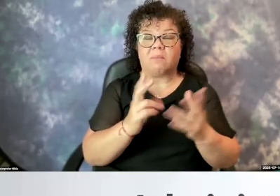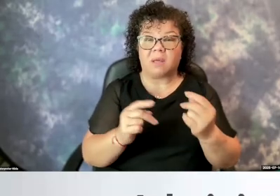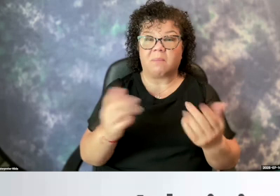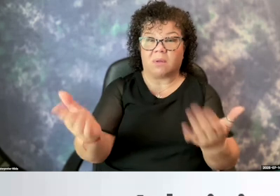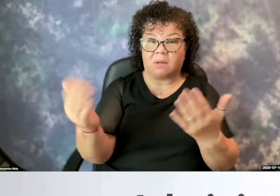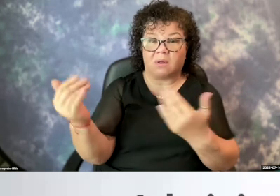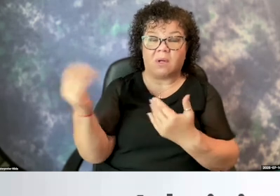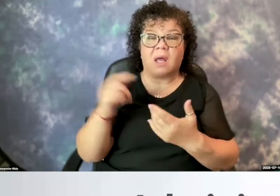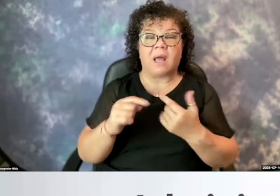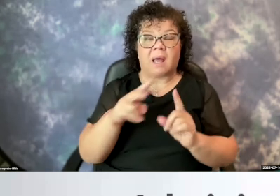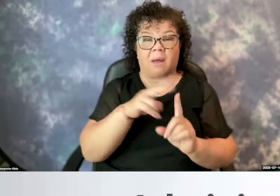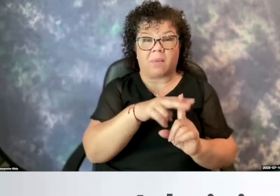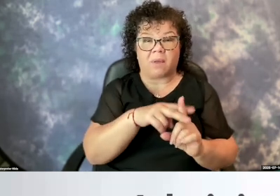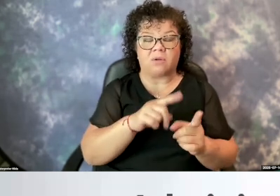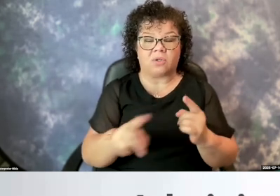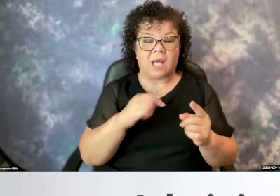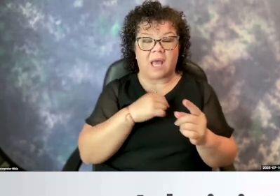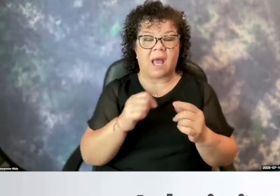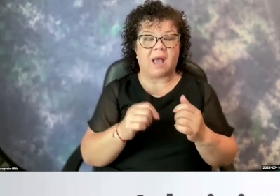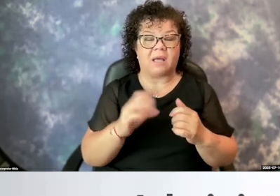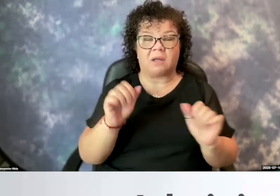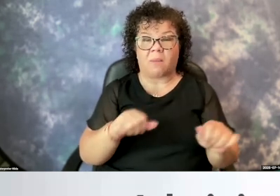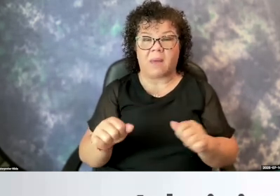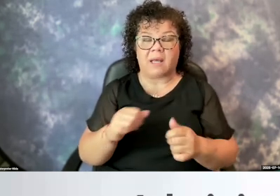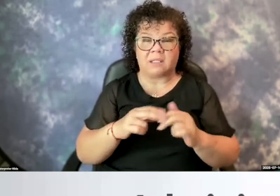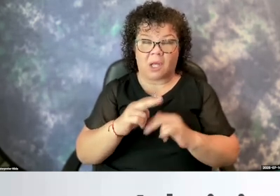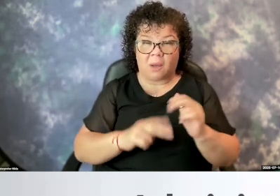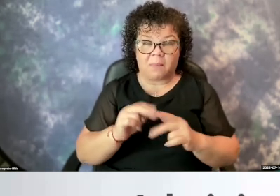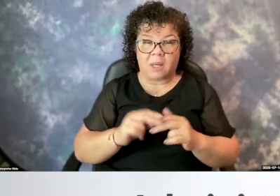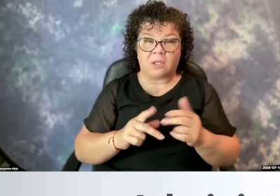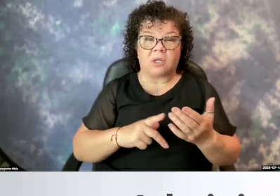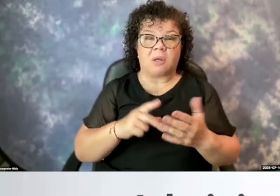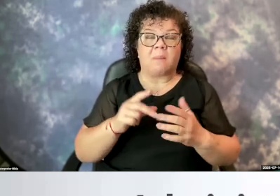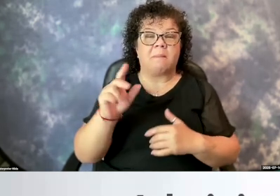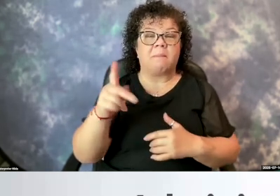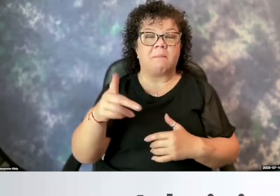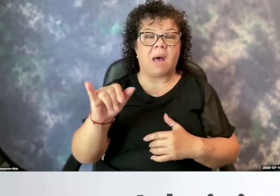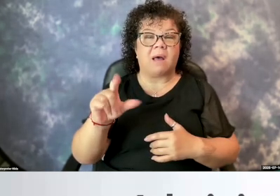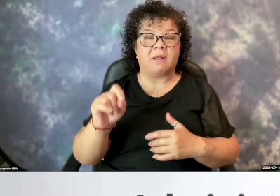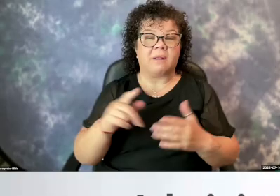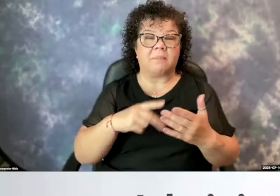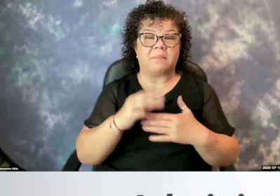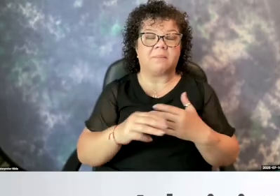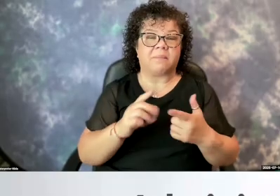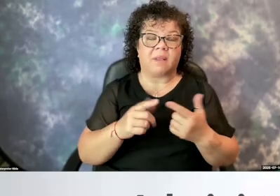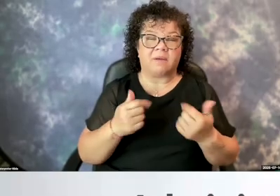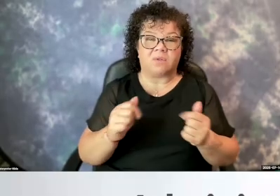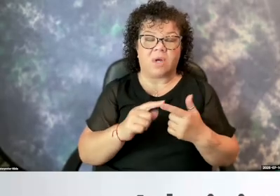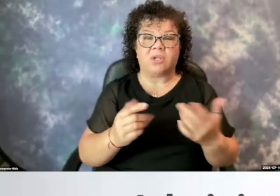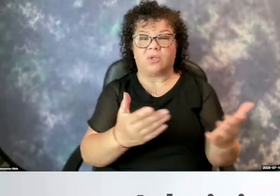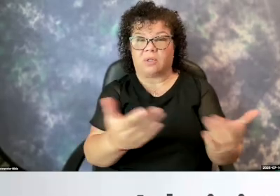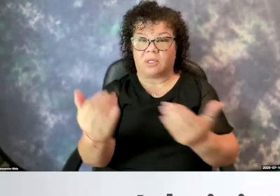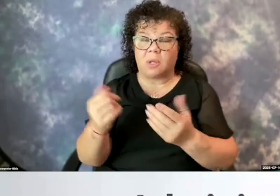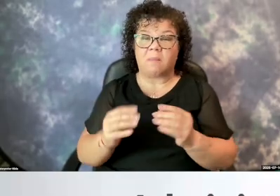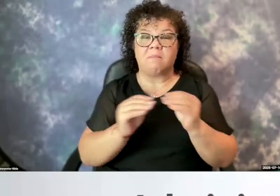helps individuals get their incentive applications in, and a technical assistance and capacity building pilot program dedicated